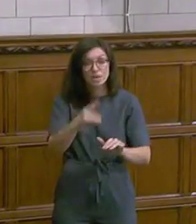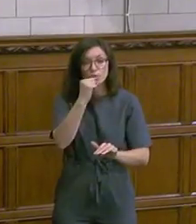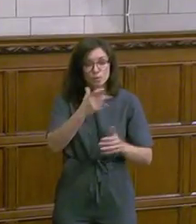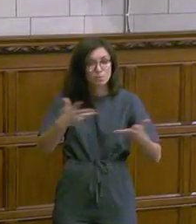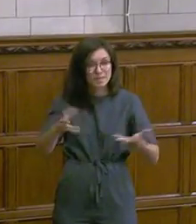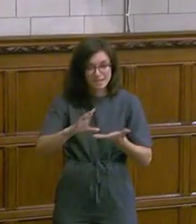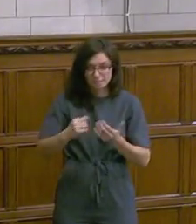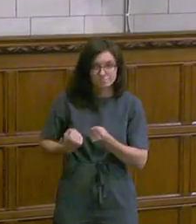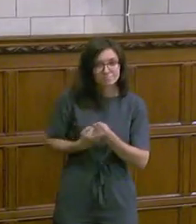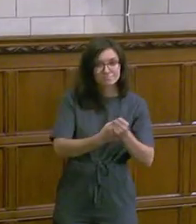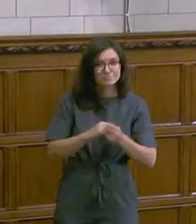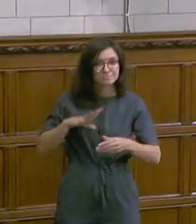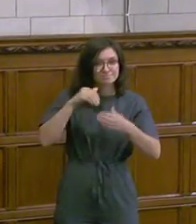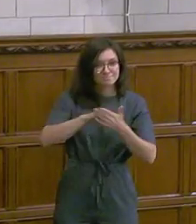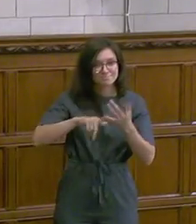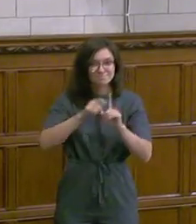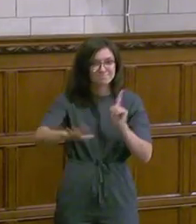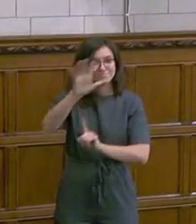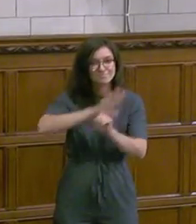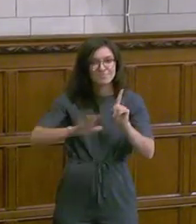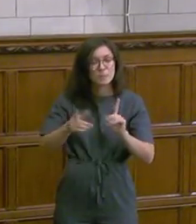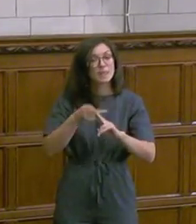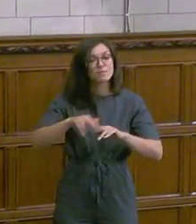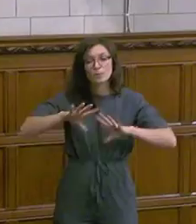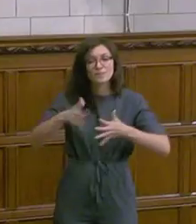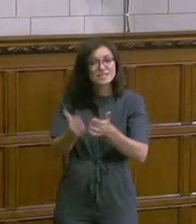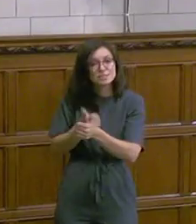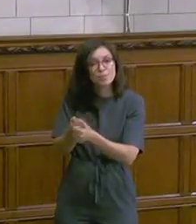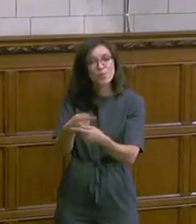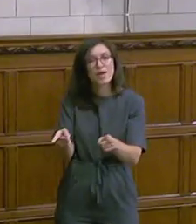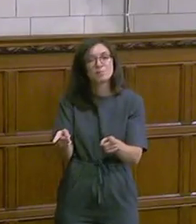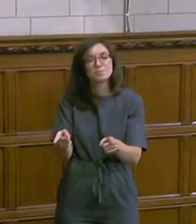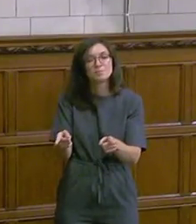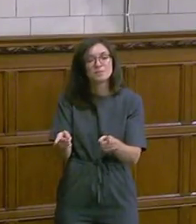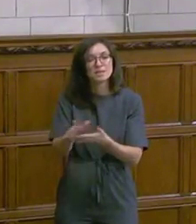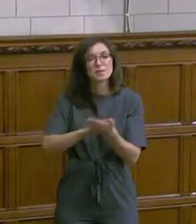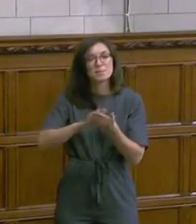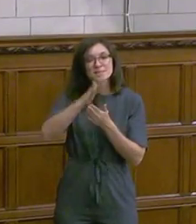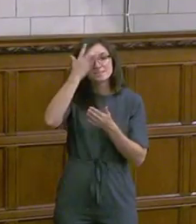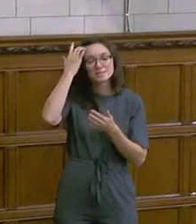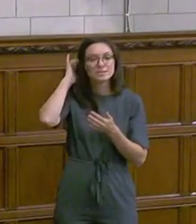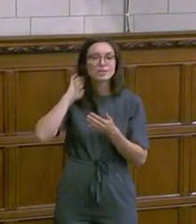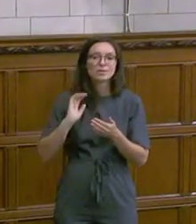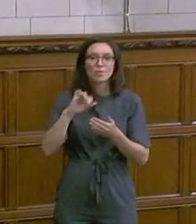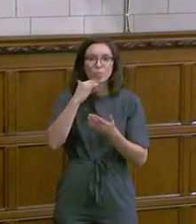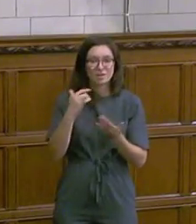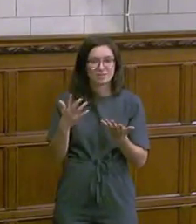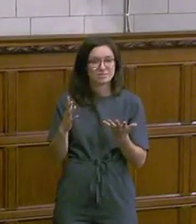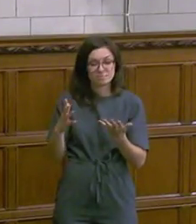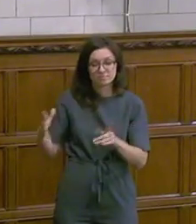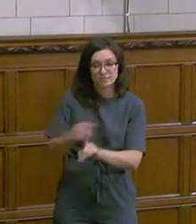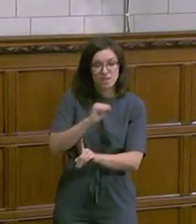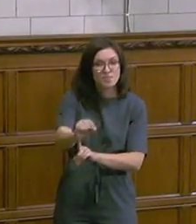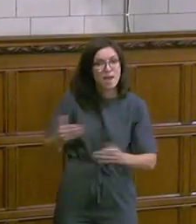them to develop, if we don't encourage and support them as they mature, we are not just denying them their birthright, but we're